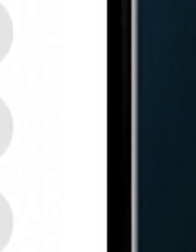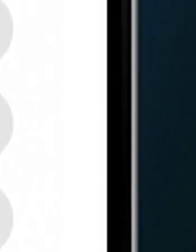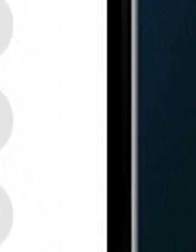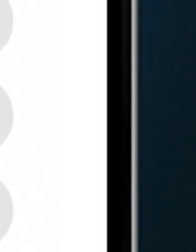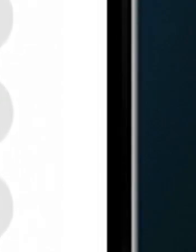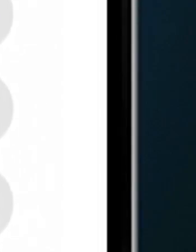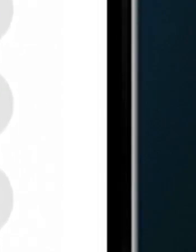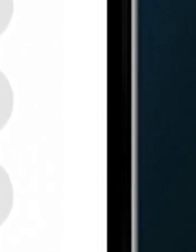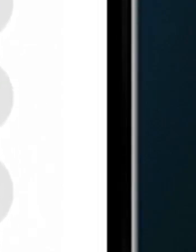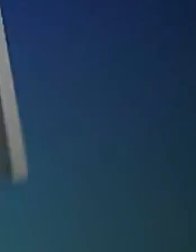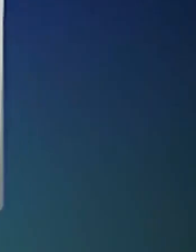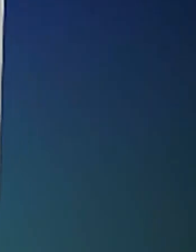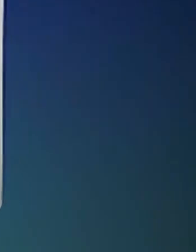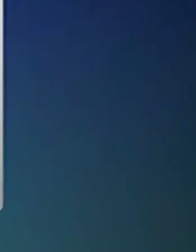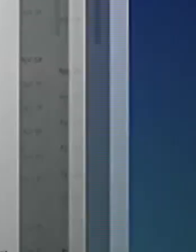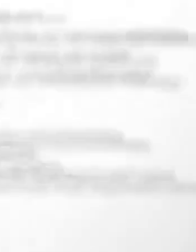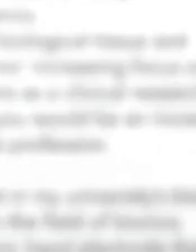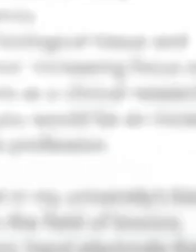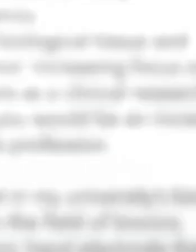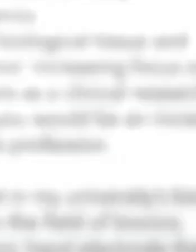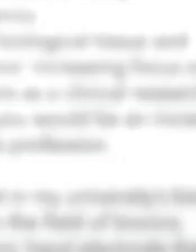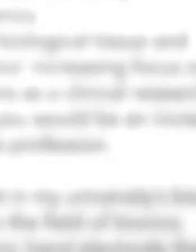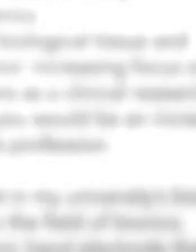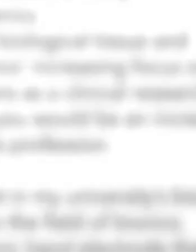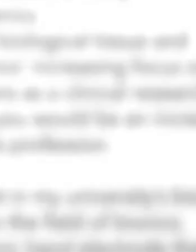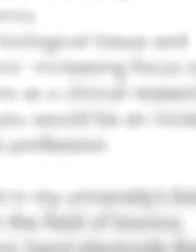011-714-6133 goba le romele email go